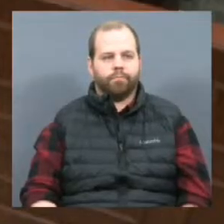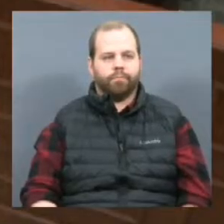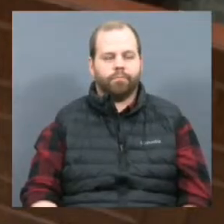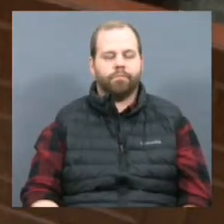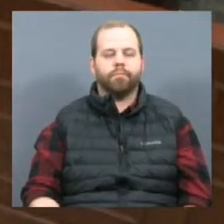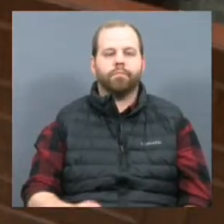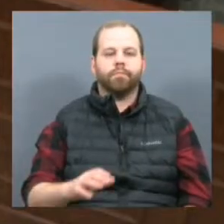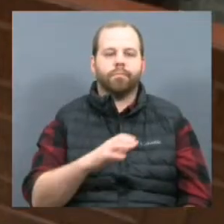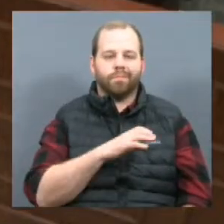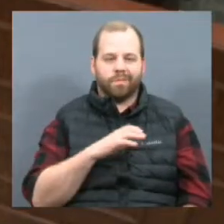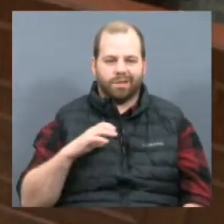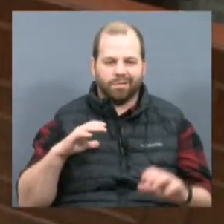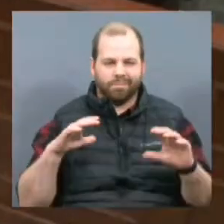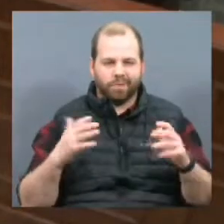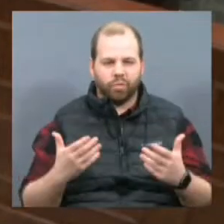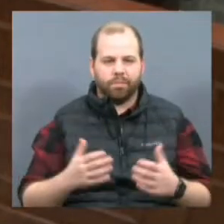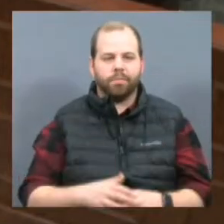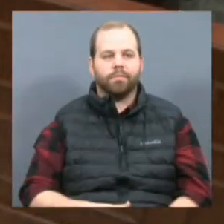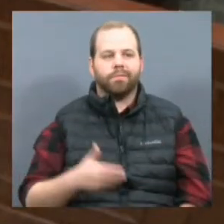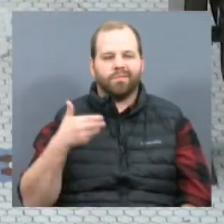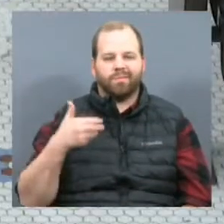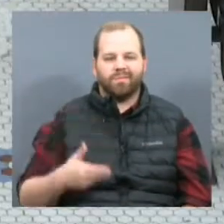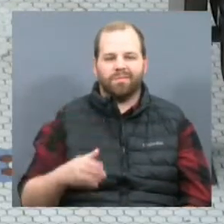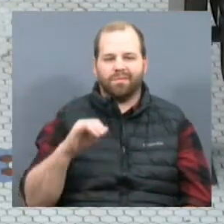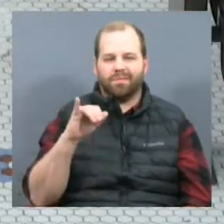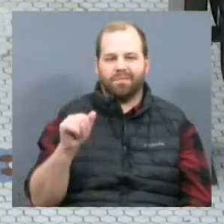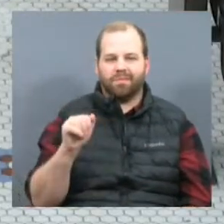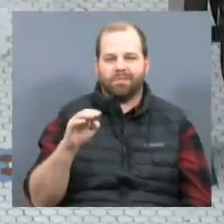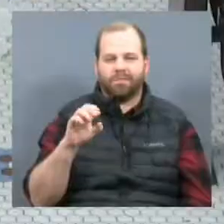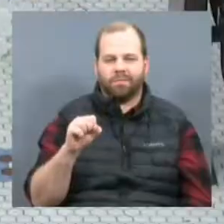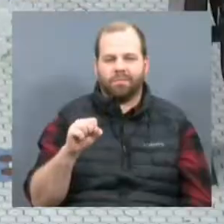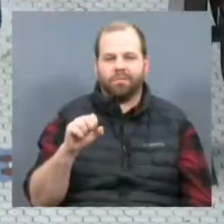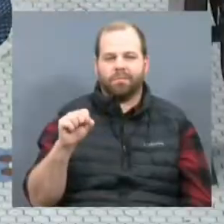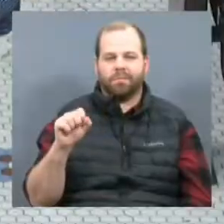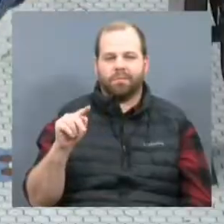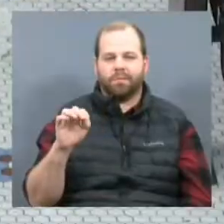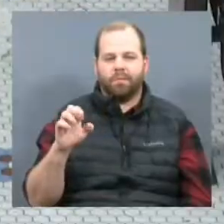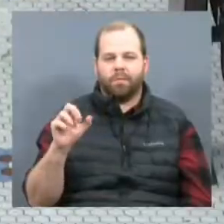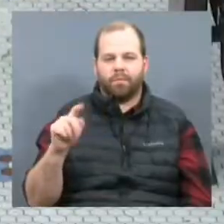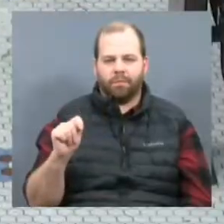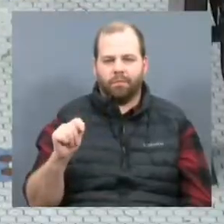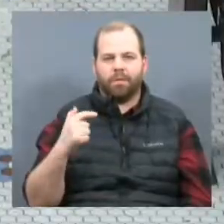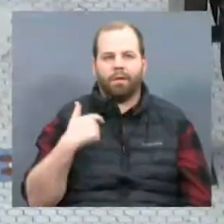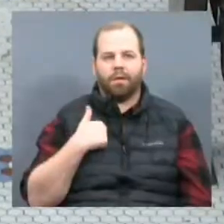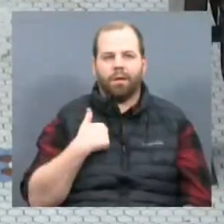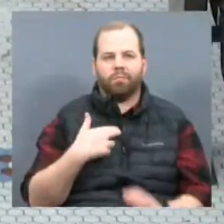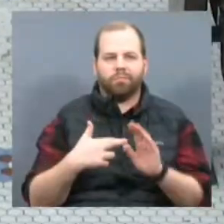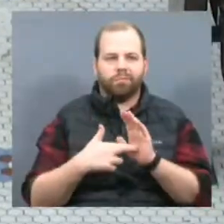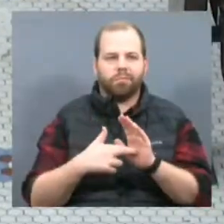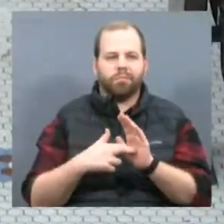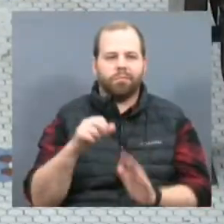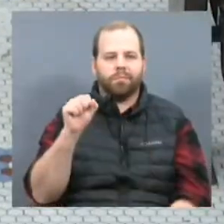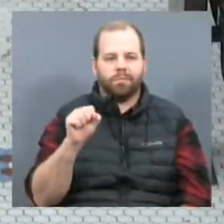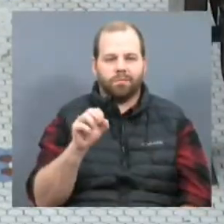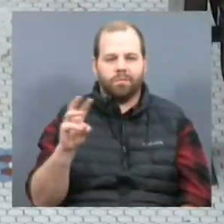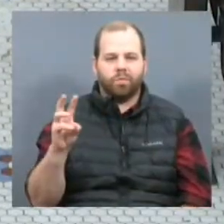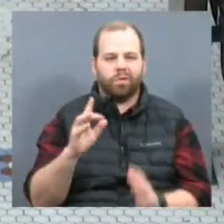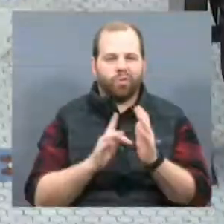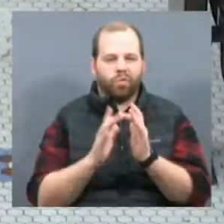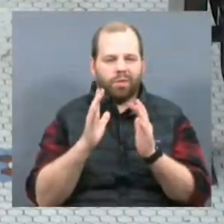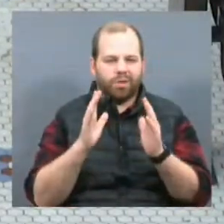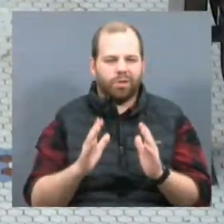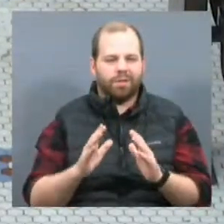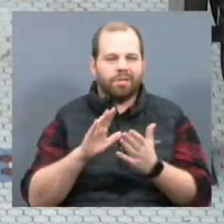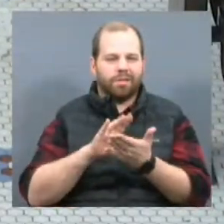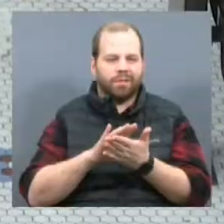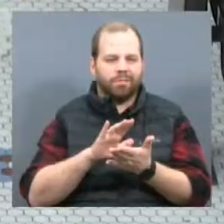Commissioners, I'm James Stewart. I'm here representing Southwest Christian Academy, which is located directly across Geyer